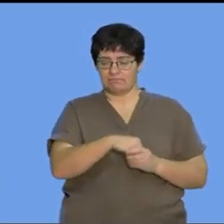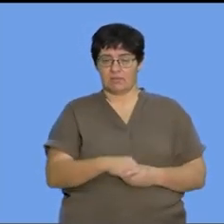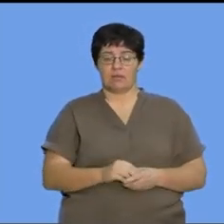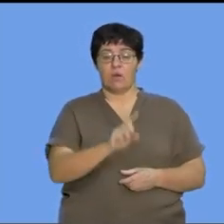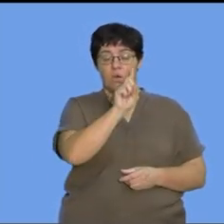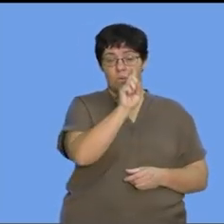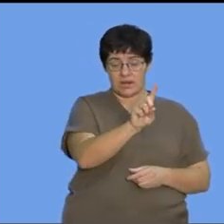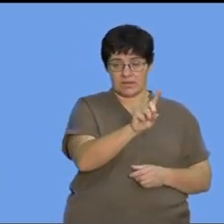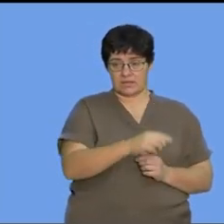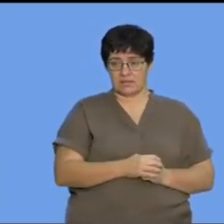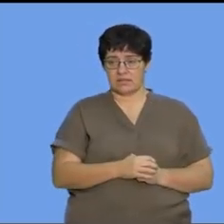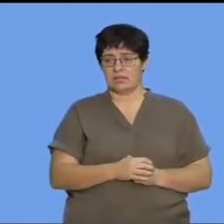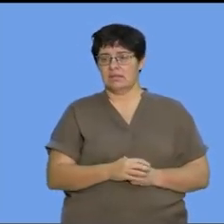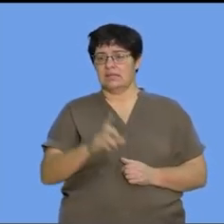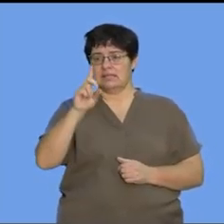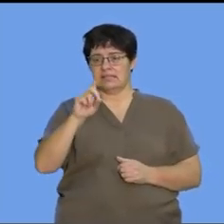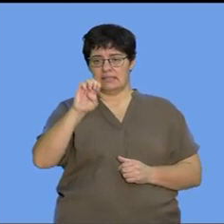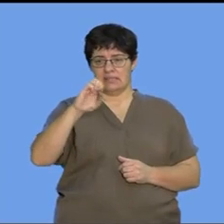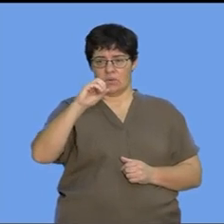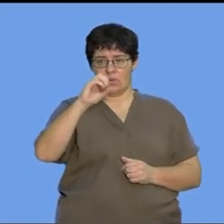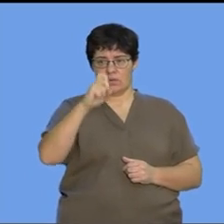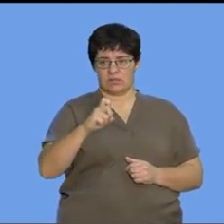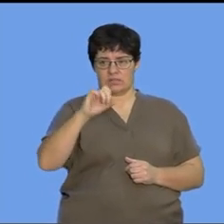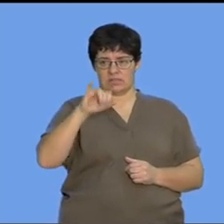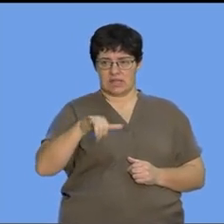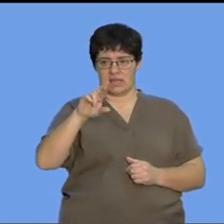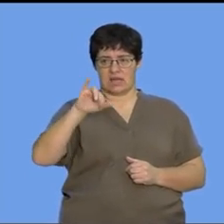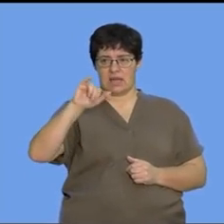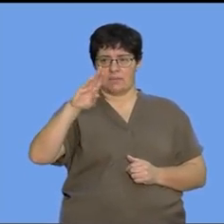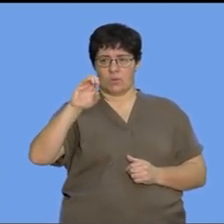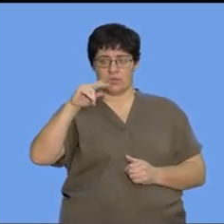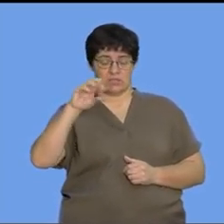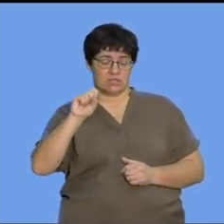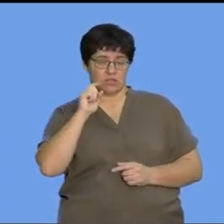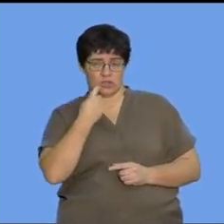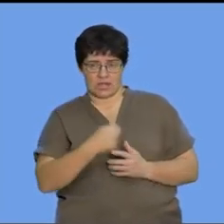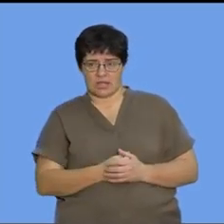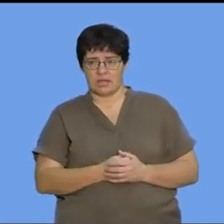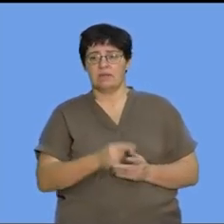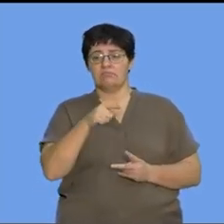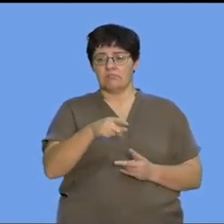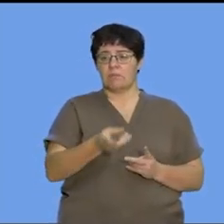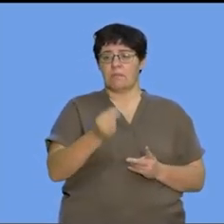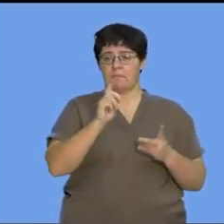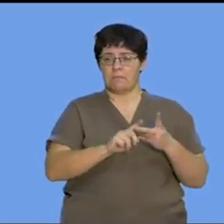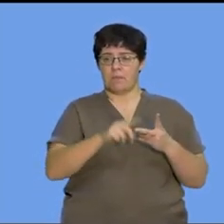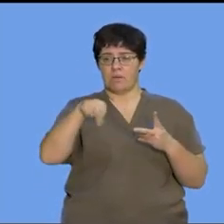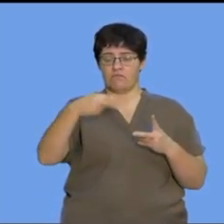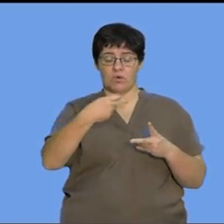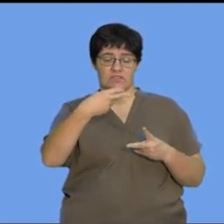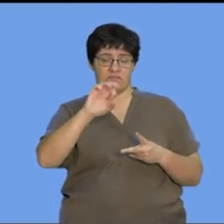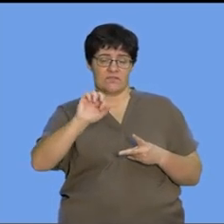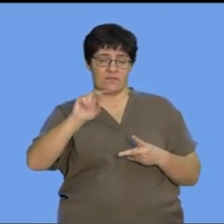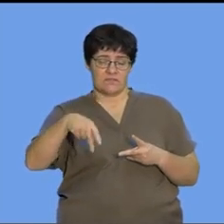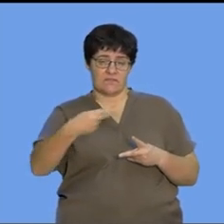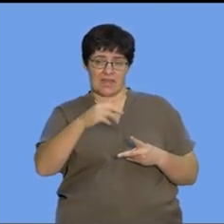1 deoxyribose sugar molecule, it contains 1 phosphate group, and it contains 1 nitrogen